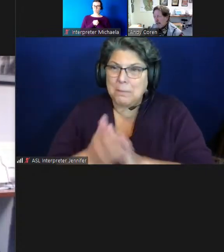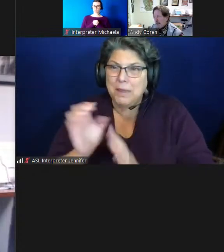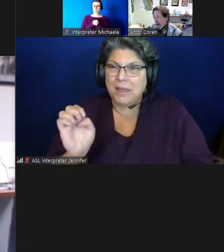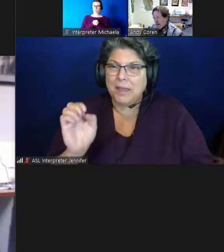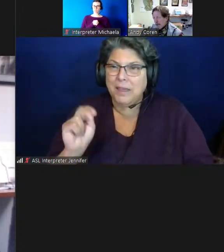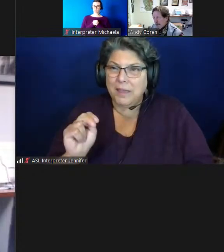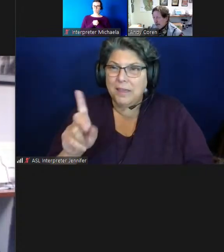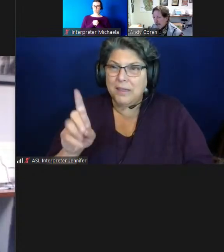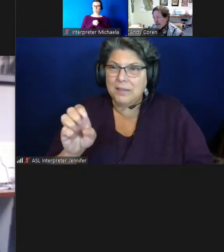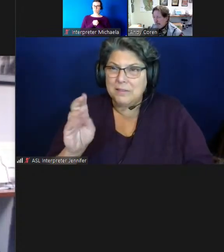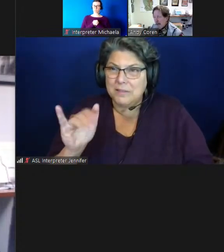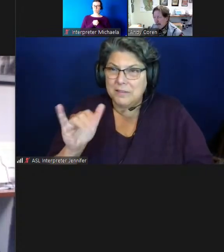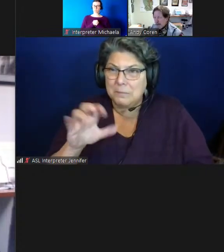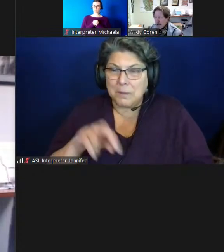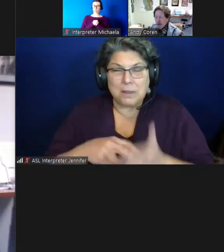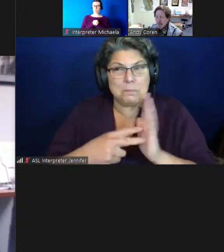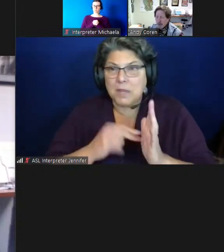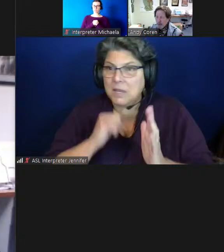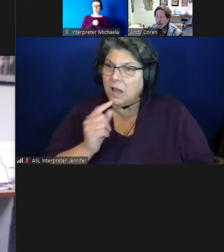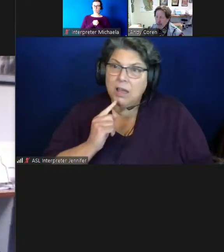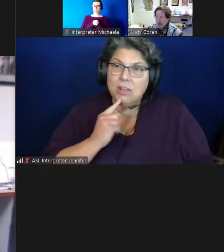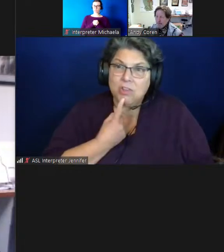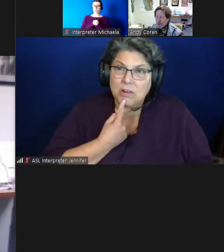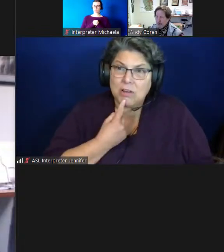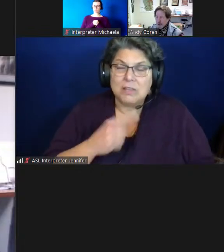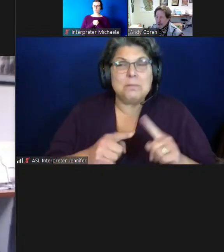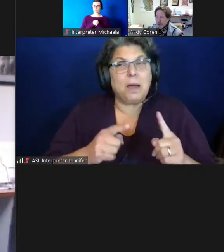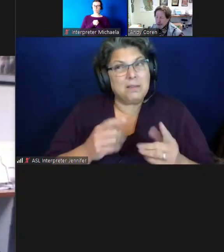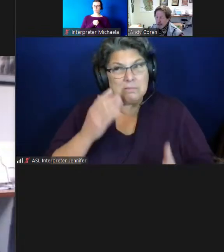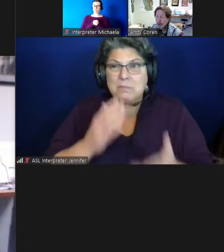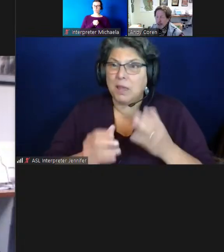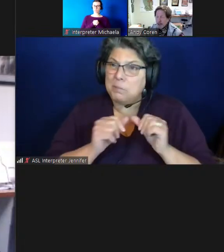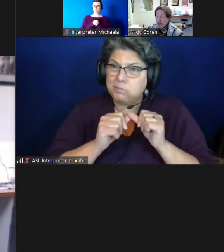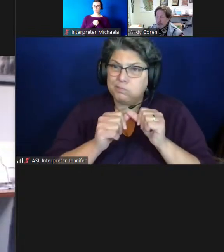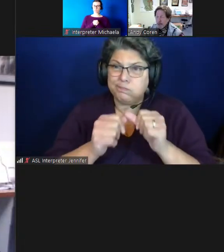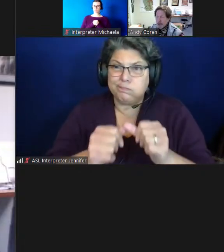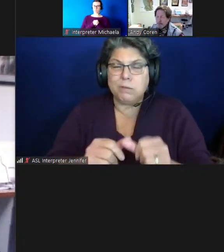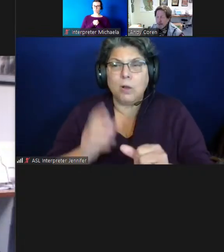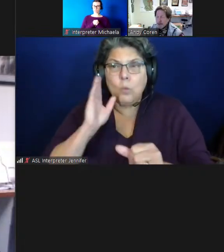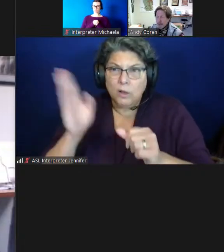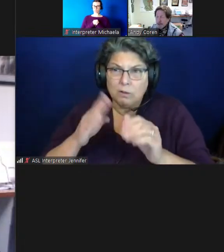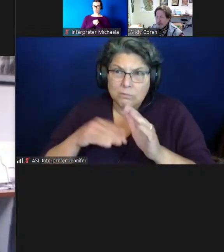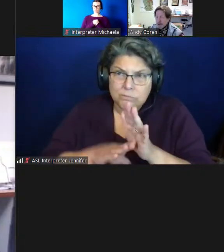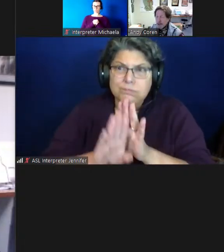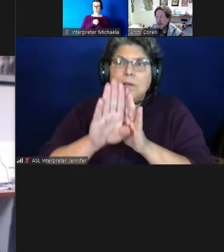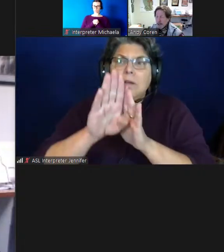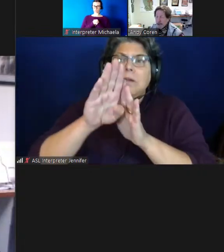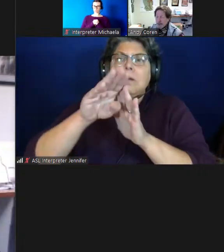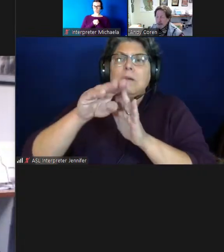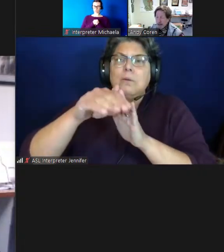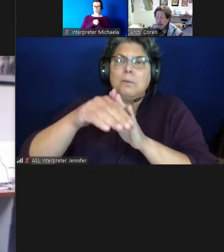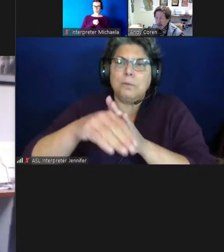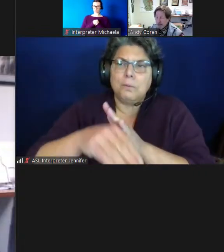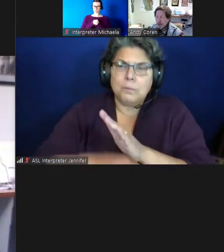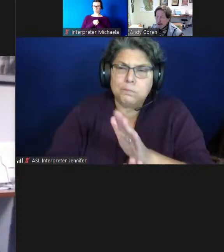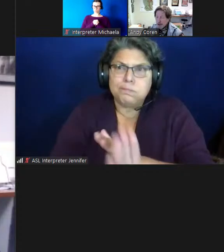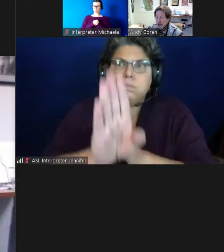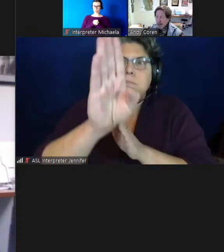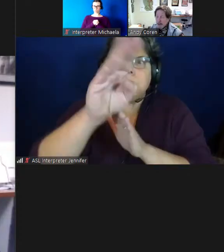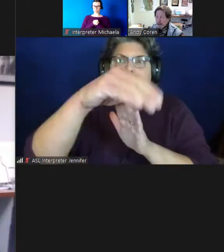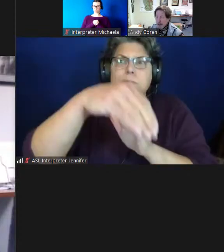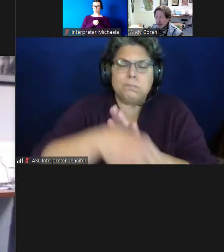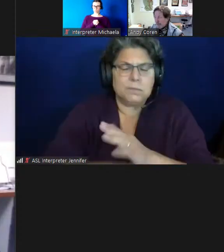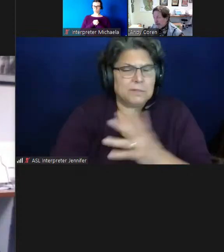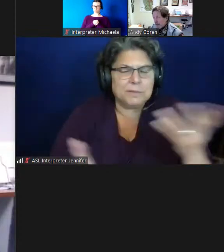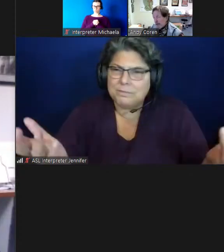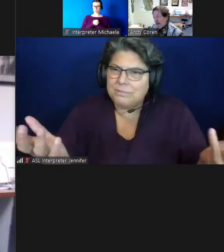is not serious, and it may continue for a while to have further surges. I think the best bet is to be continuing to look